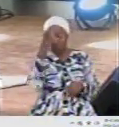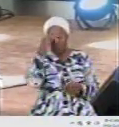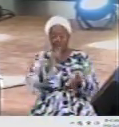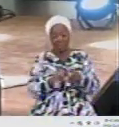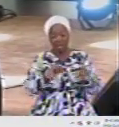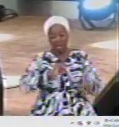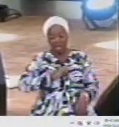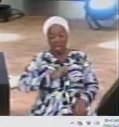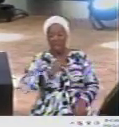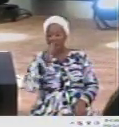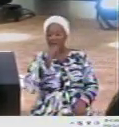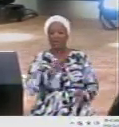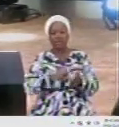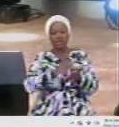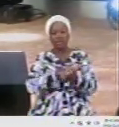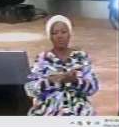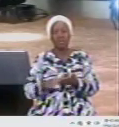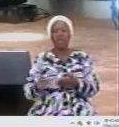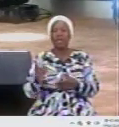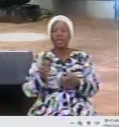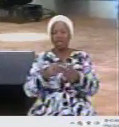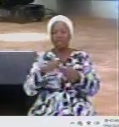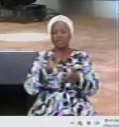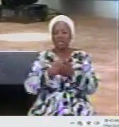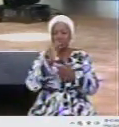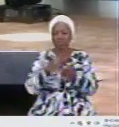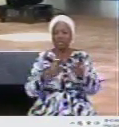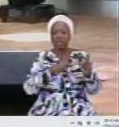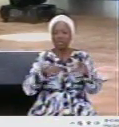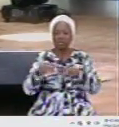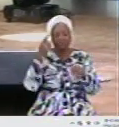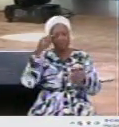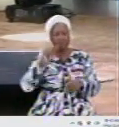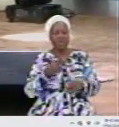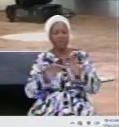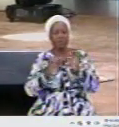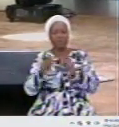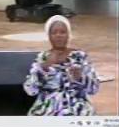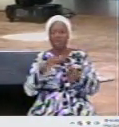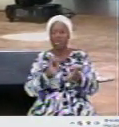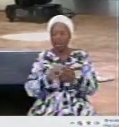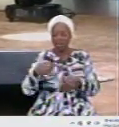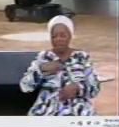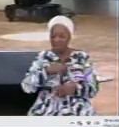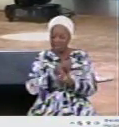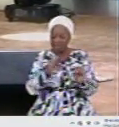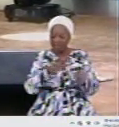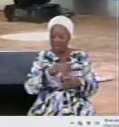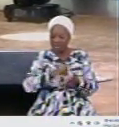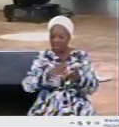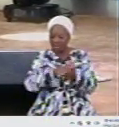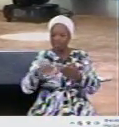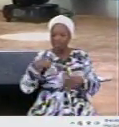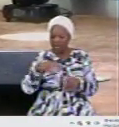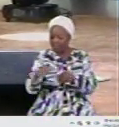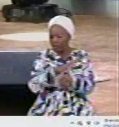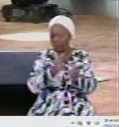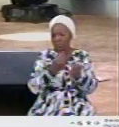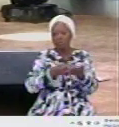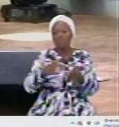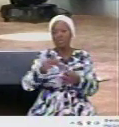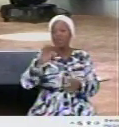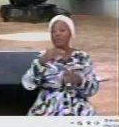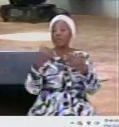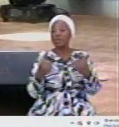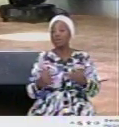And that's what the Lord wants of us. These people said, we're saved, we're sanctified, we're even filled with the Holy Ghost